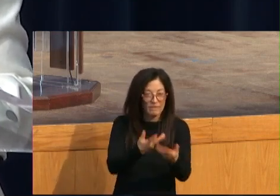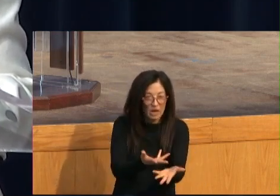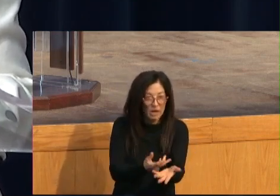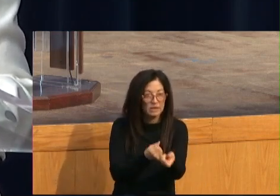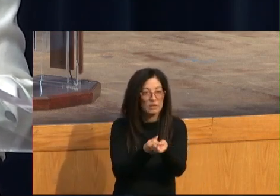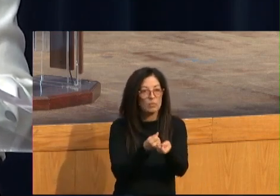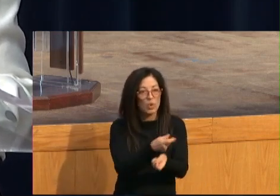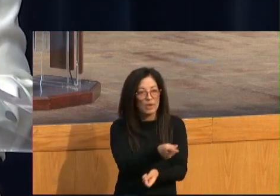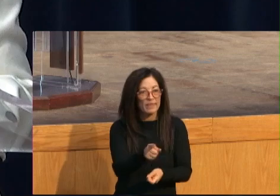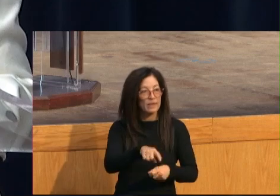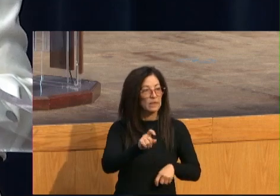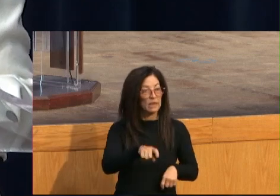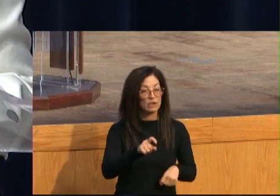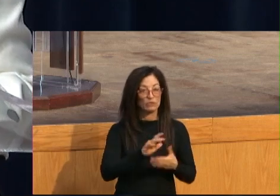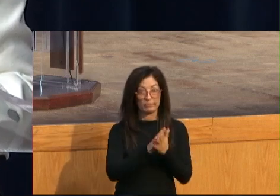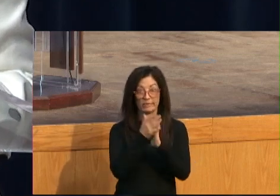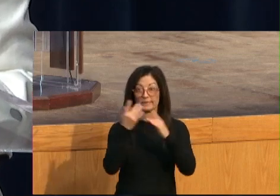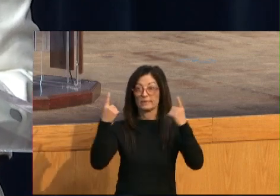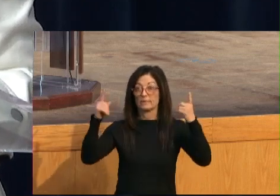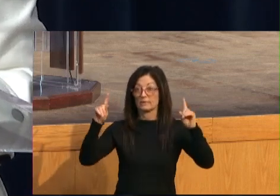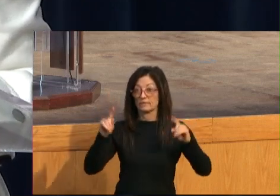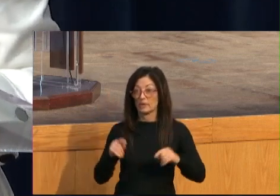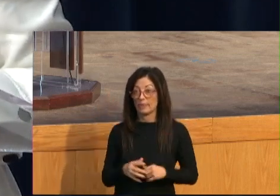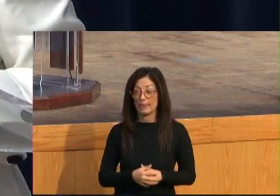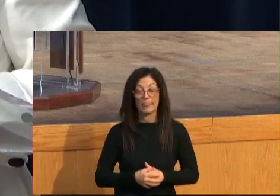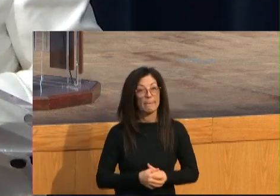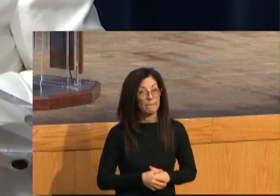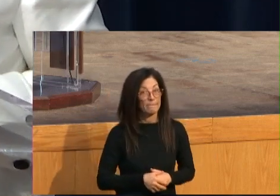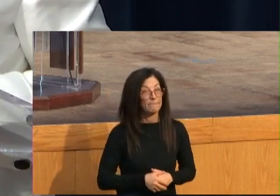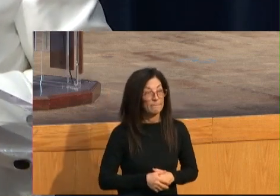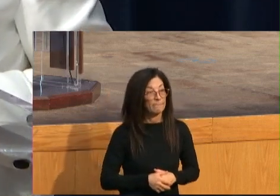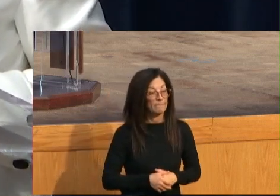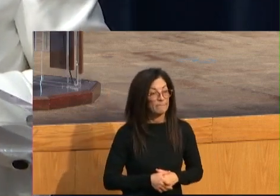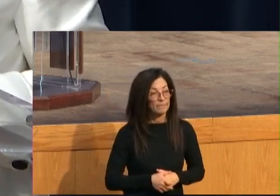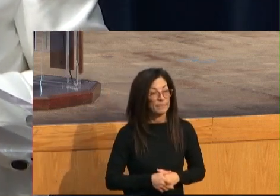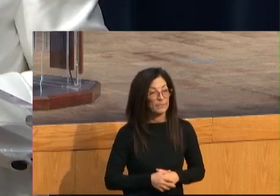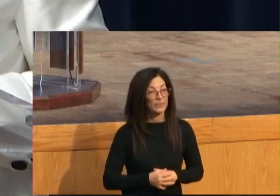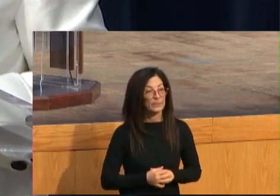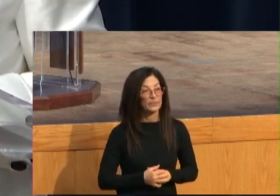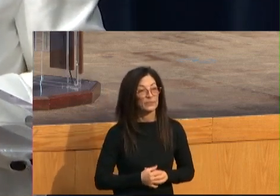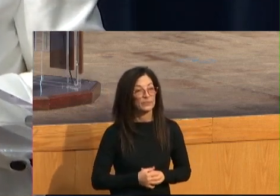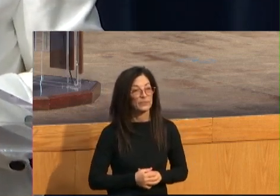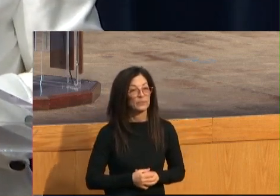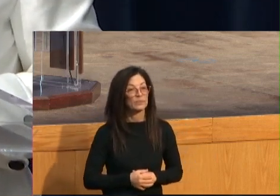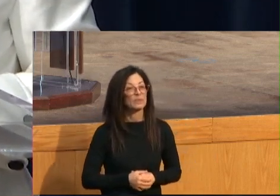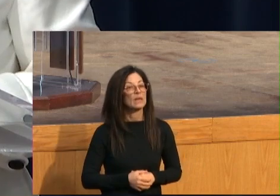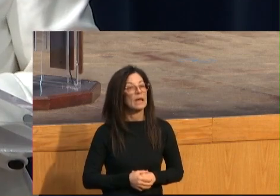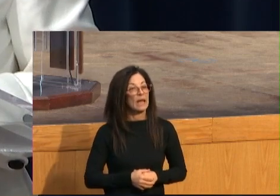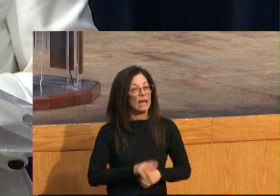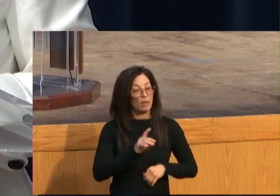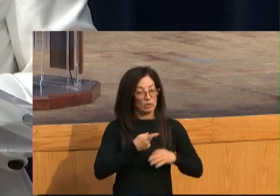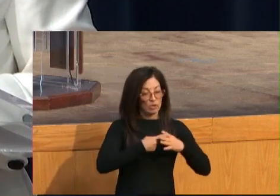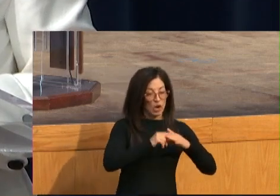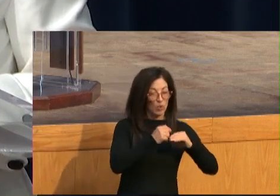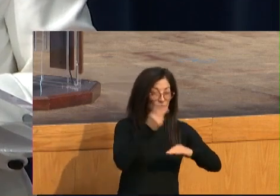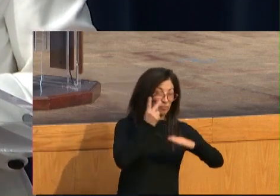supports that they need to be successful. It will move from that predictive